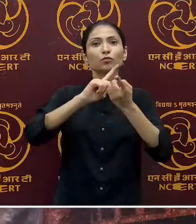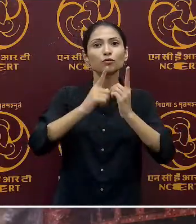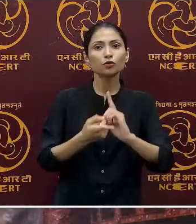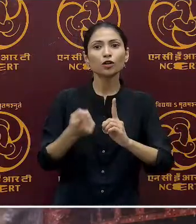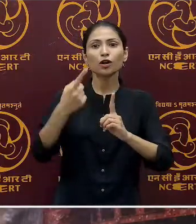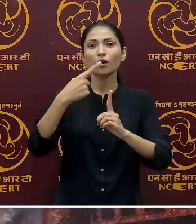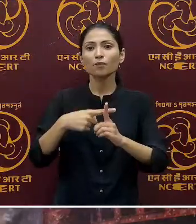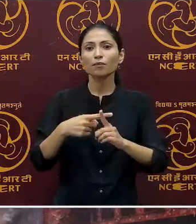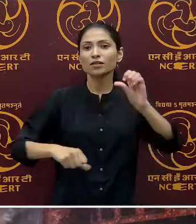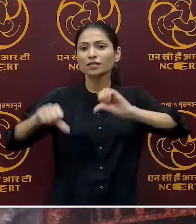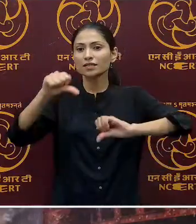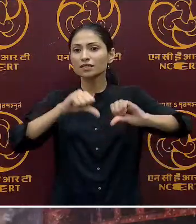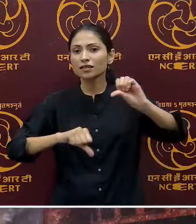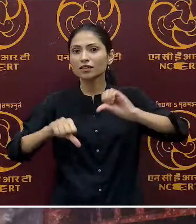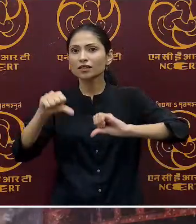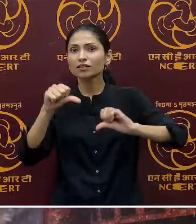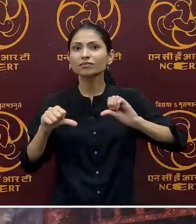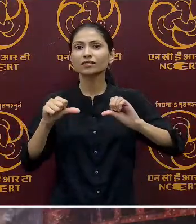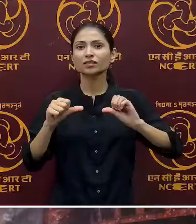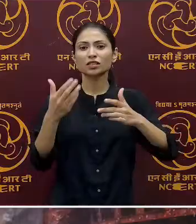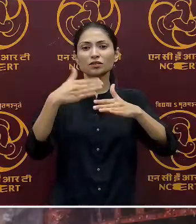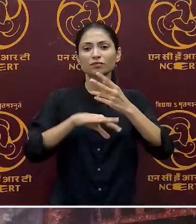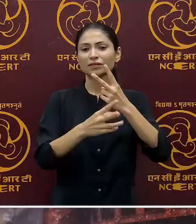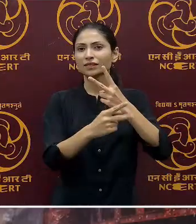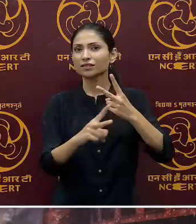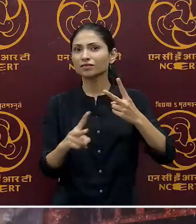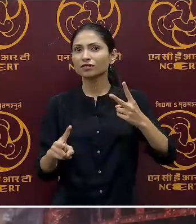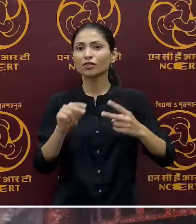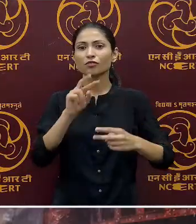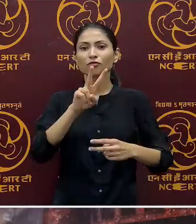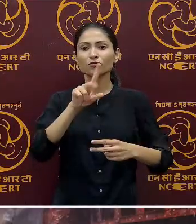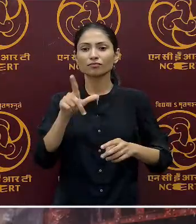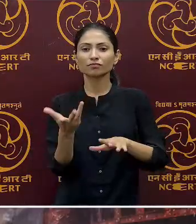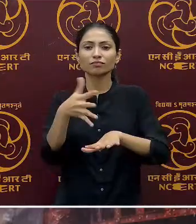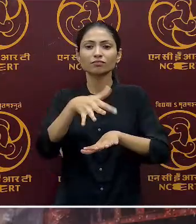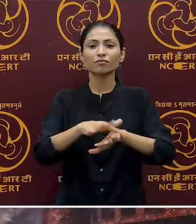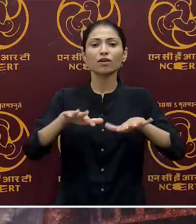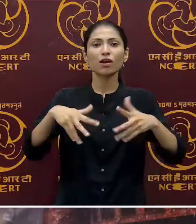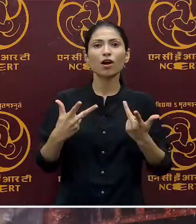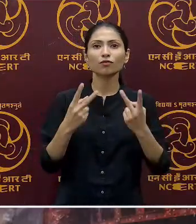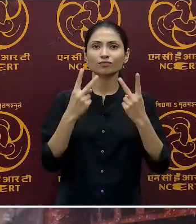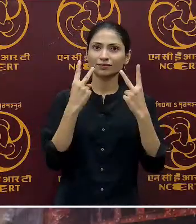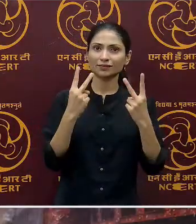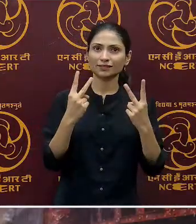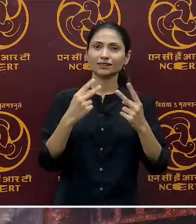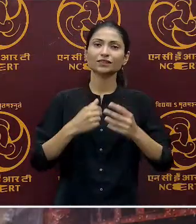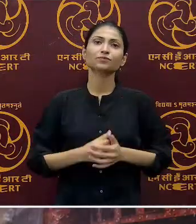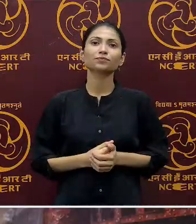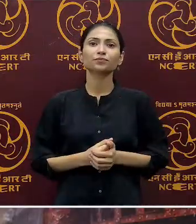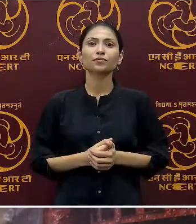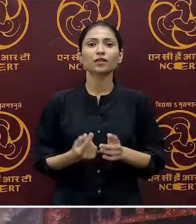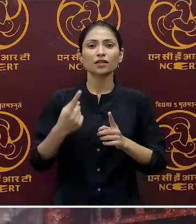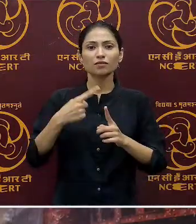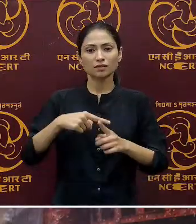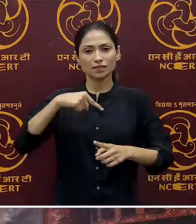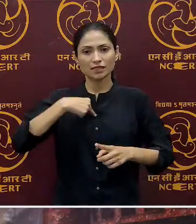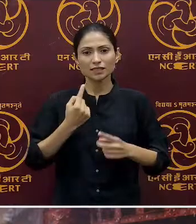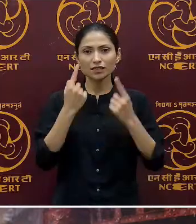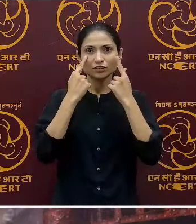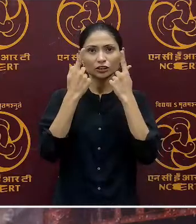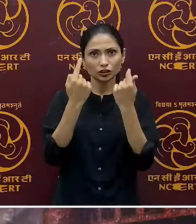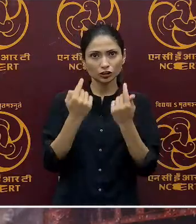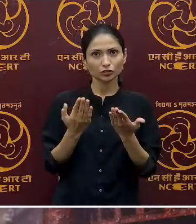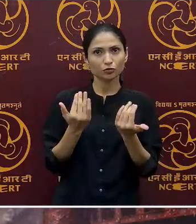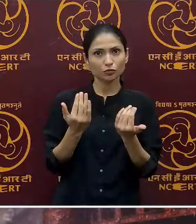chemistry will come out in this virtual labs. Also, you can self-evaluate yourselves, and there are other resources